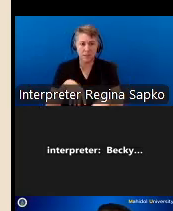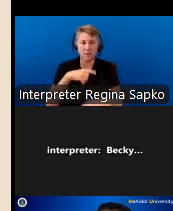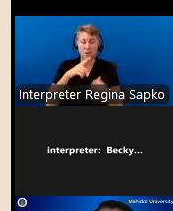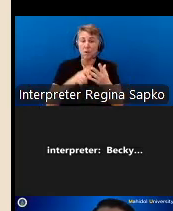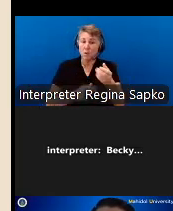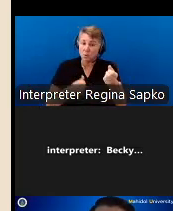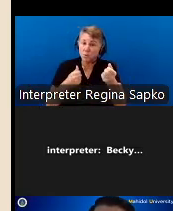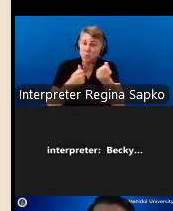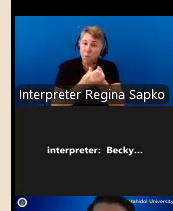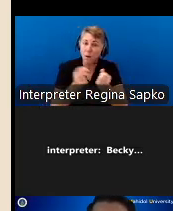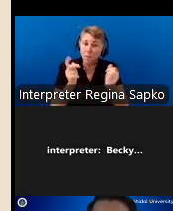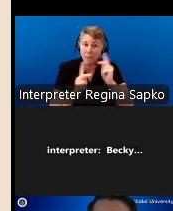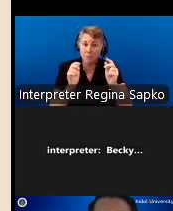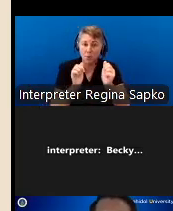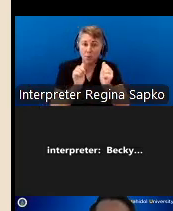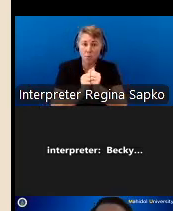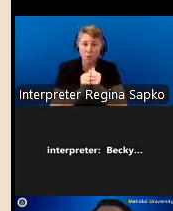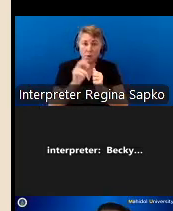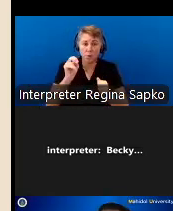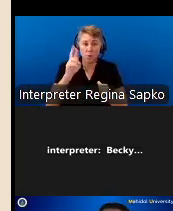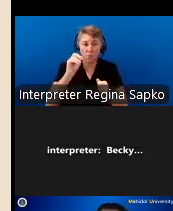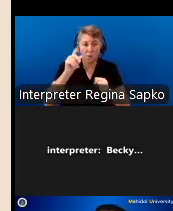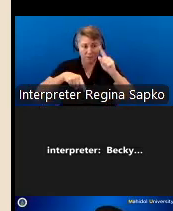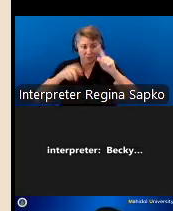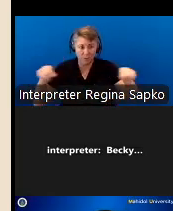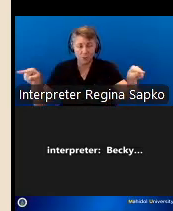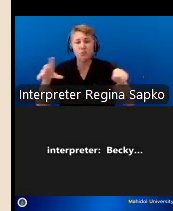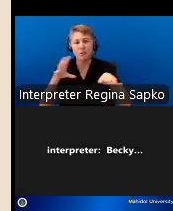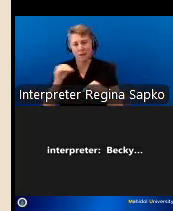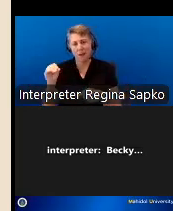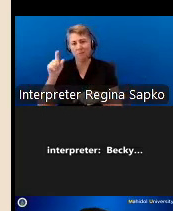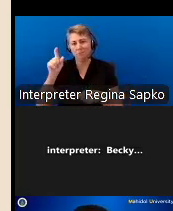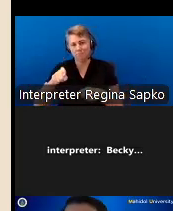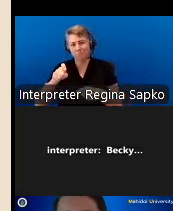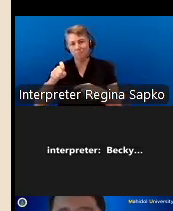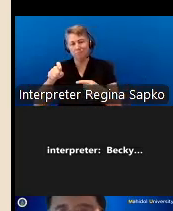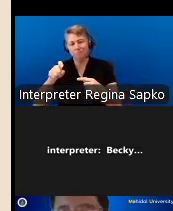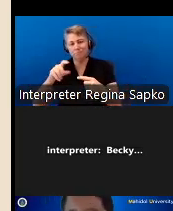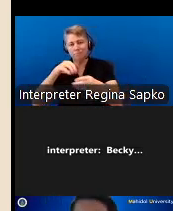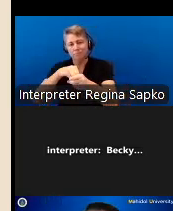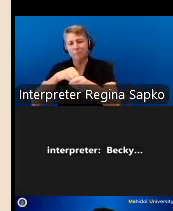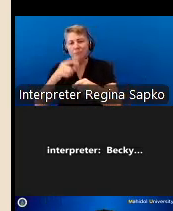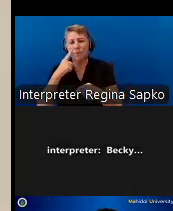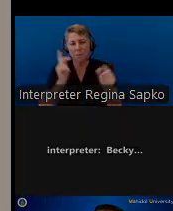essential for person with employment. Thank you for your attention.